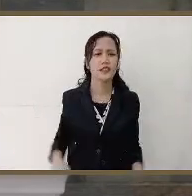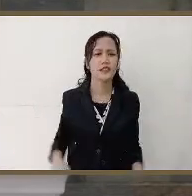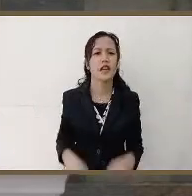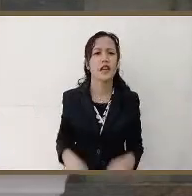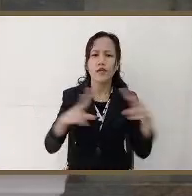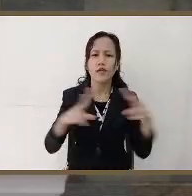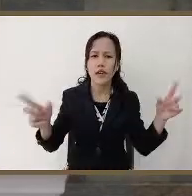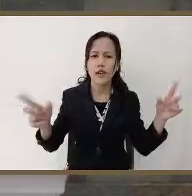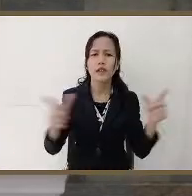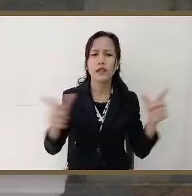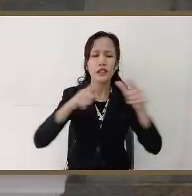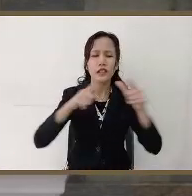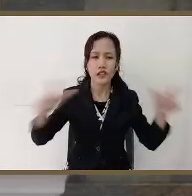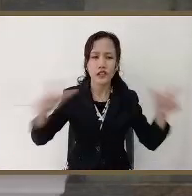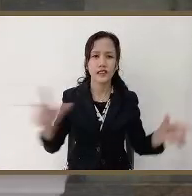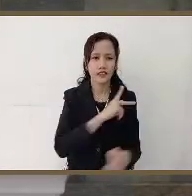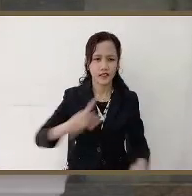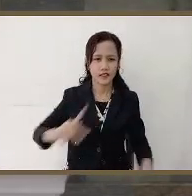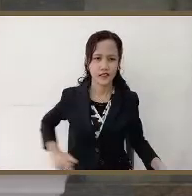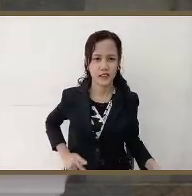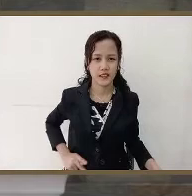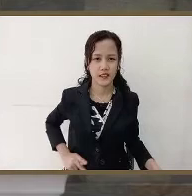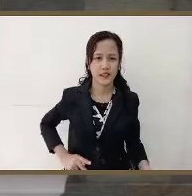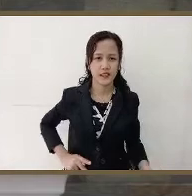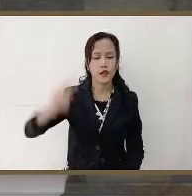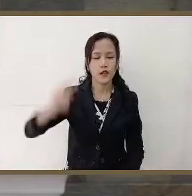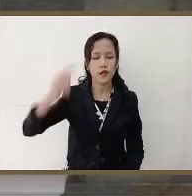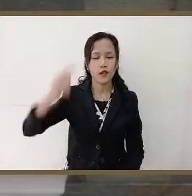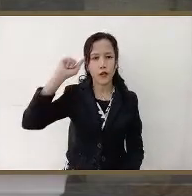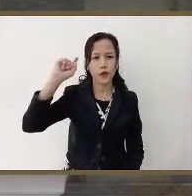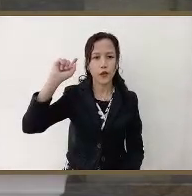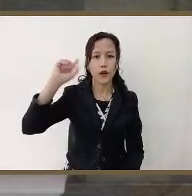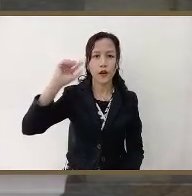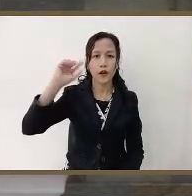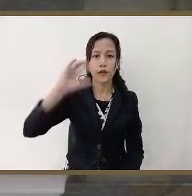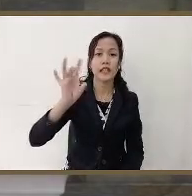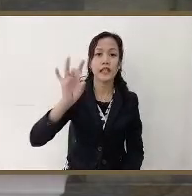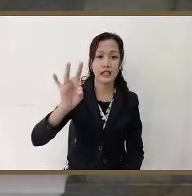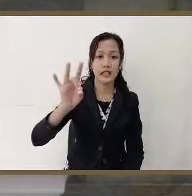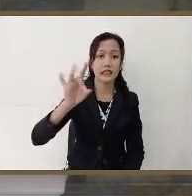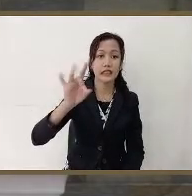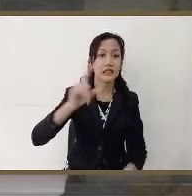Israel's greatest king for a total of 58 times. Excuse me.